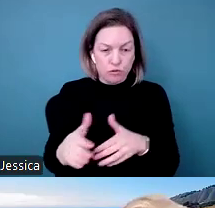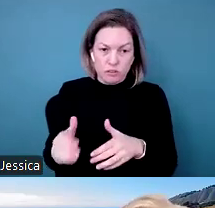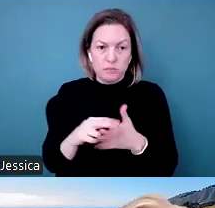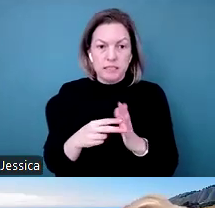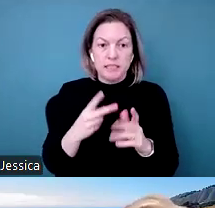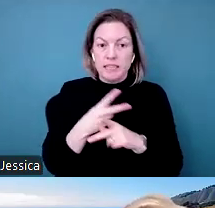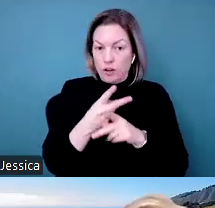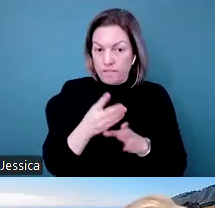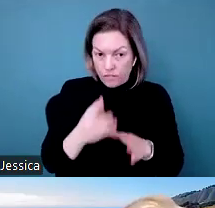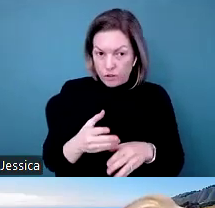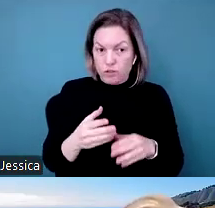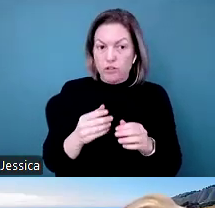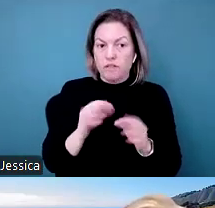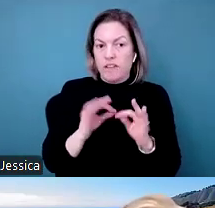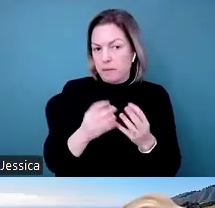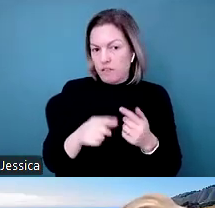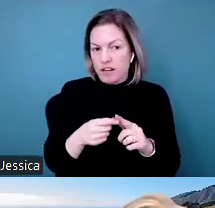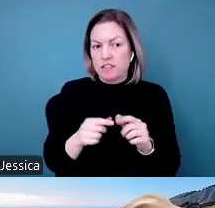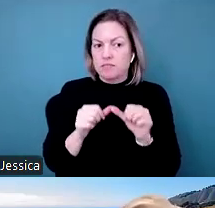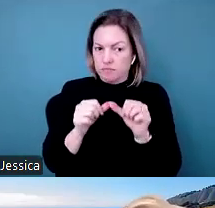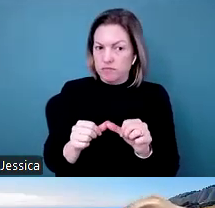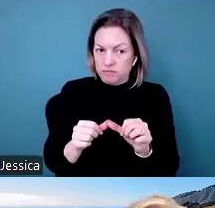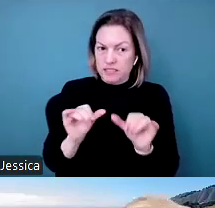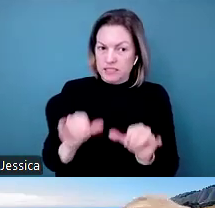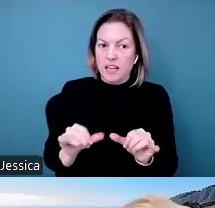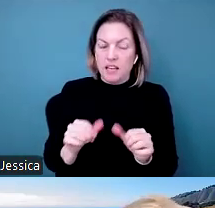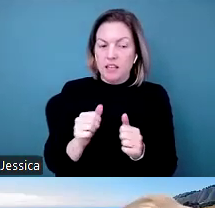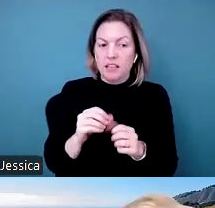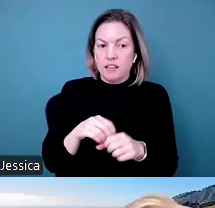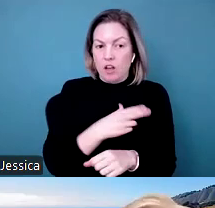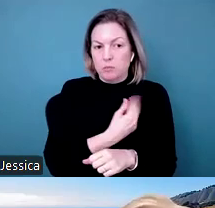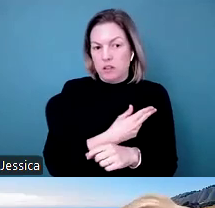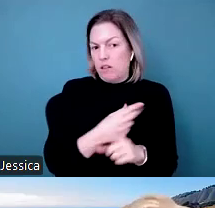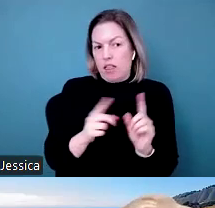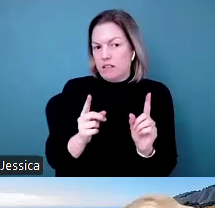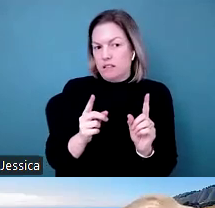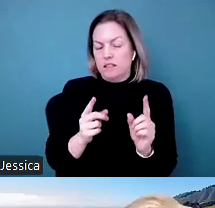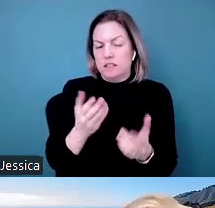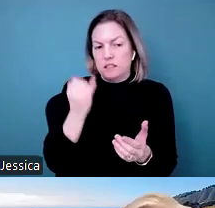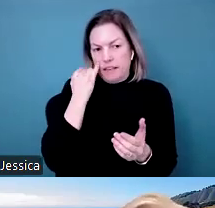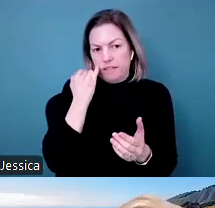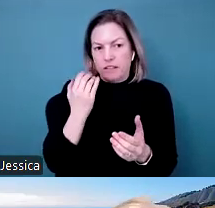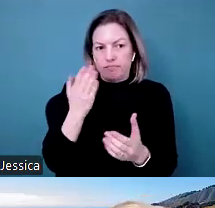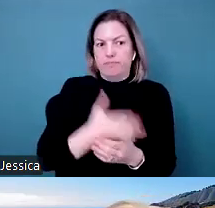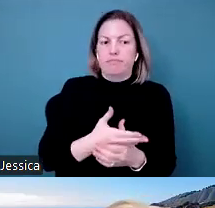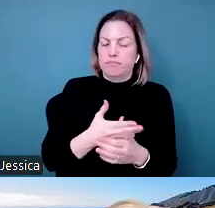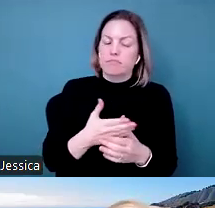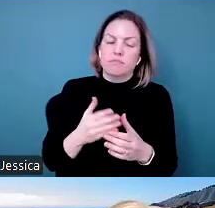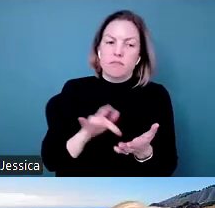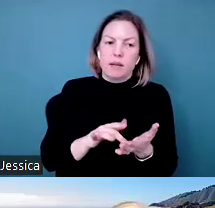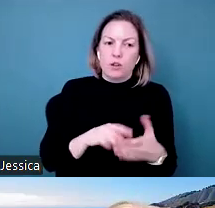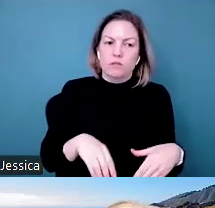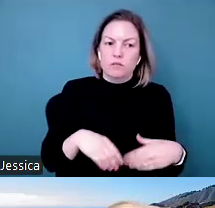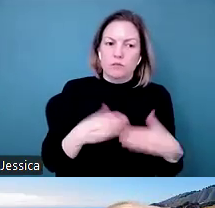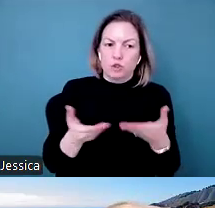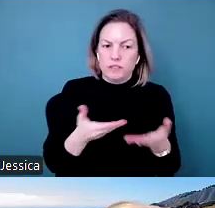or friend, with them throughout their stay in a hospital setting unless they are in the way in some way of the delivery of medical care. So